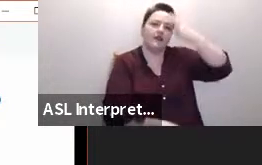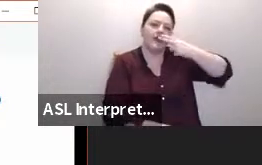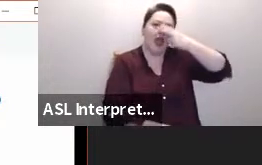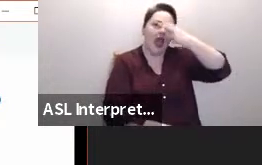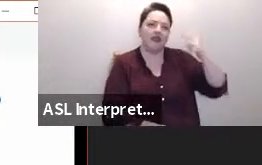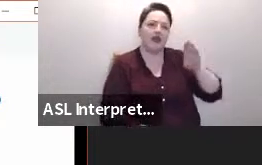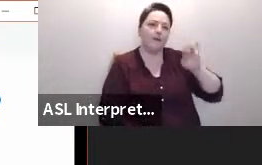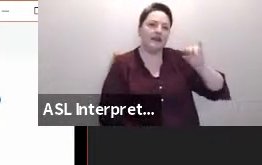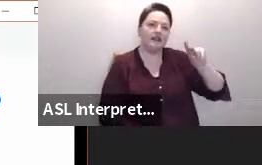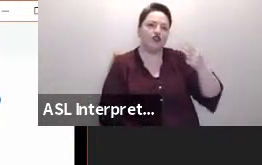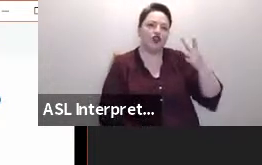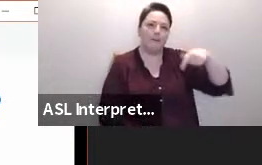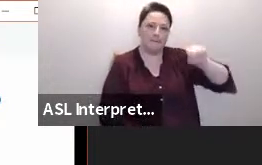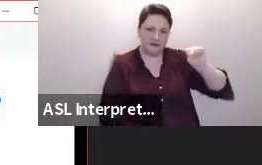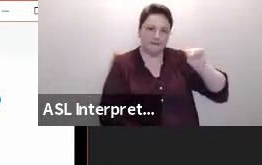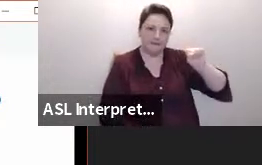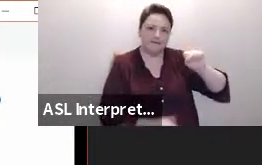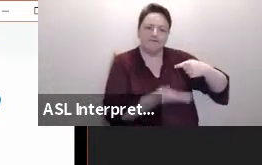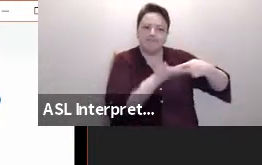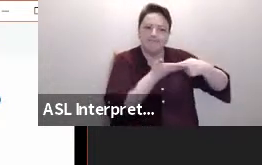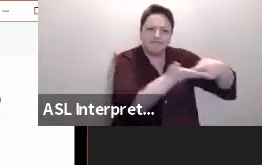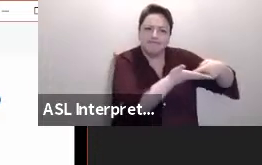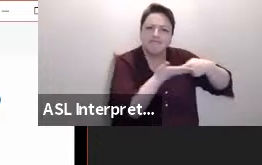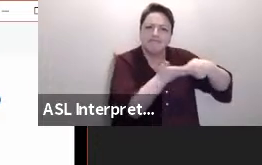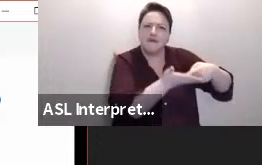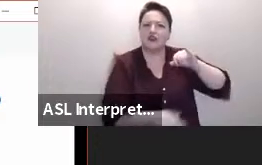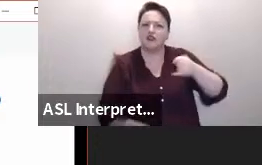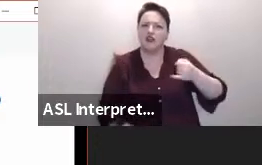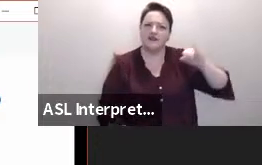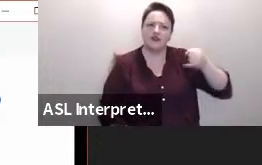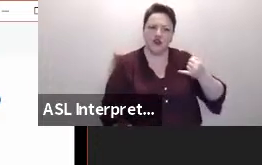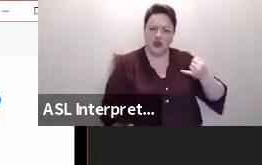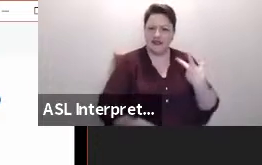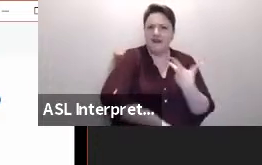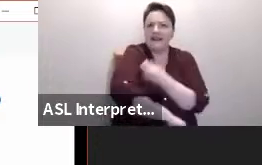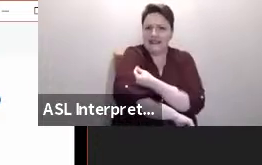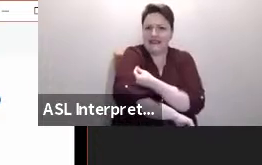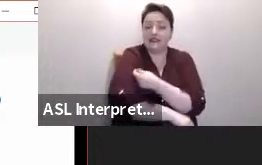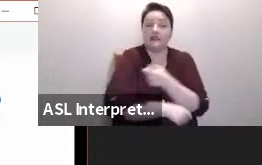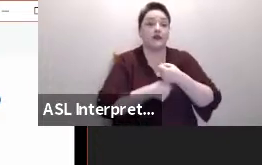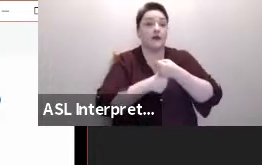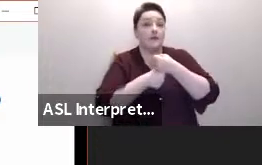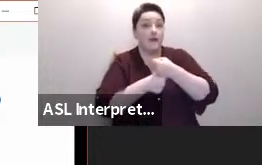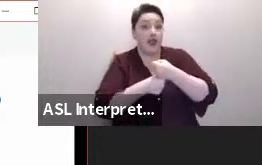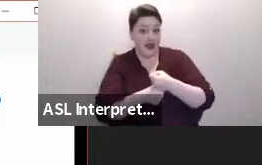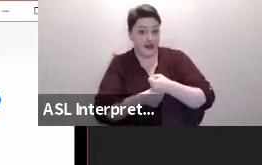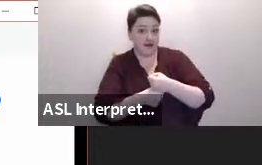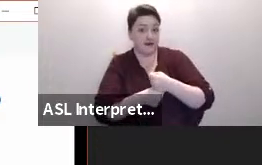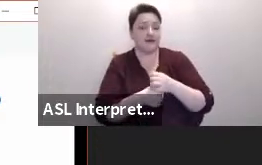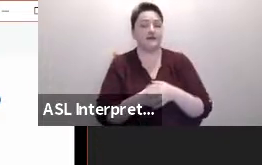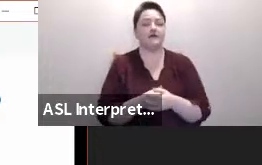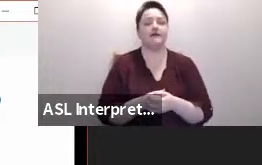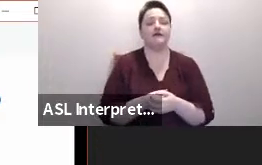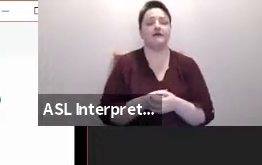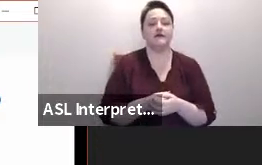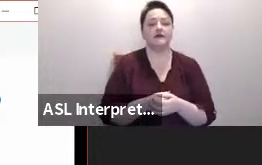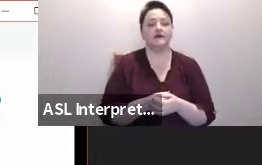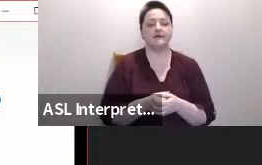ago, talking about how the Johnson & Johnson vaccines were made and